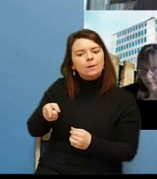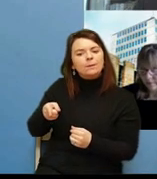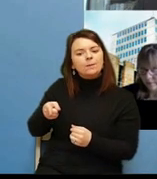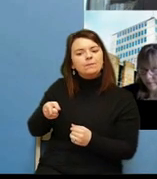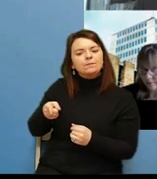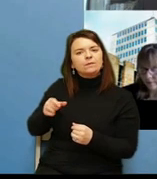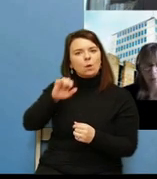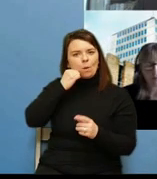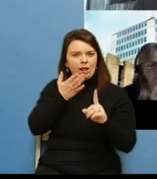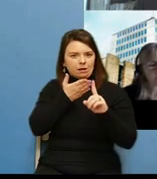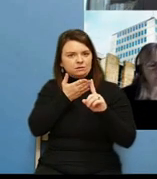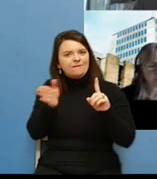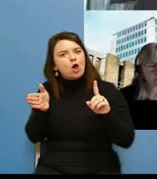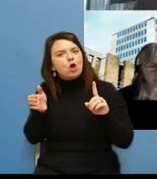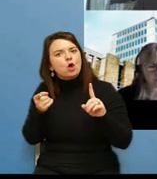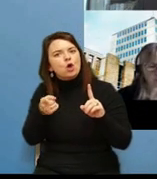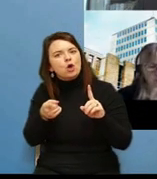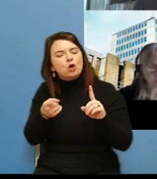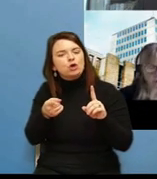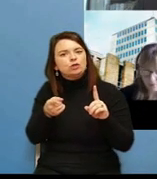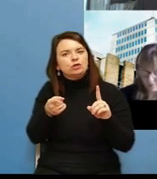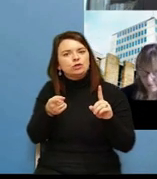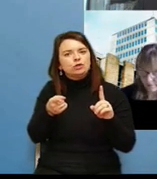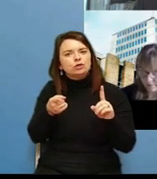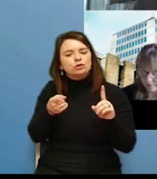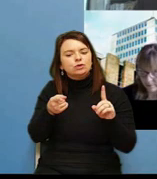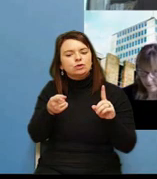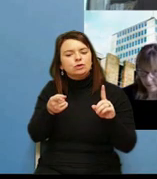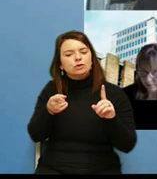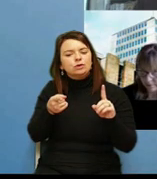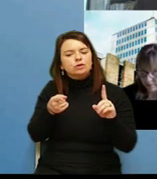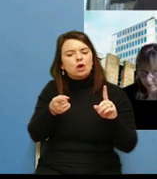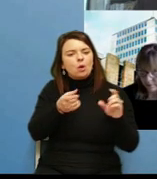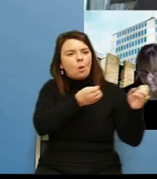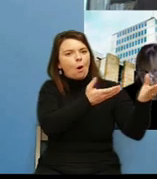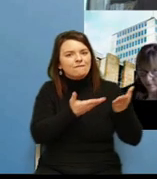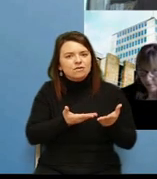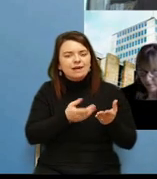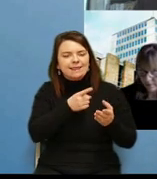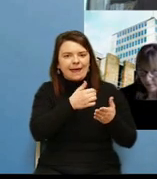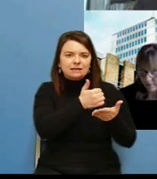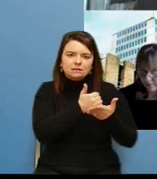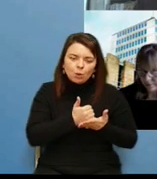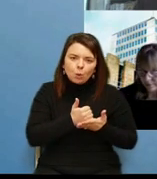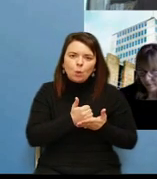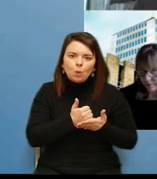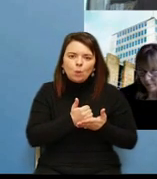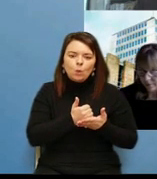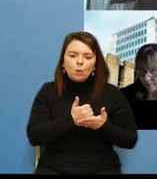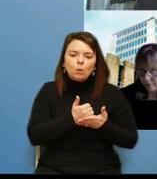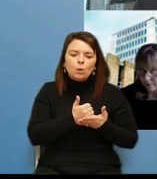whether we've thought about, will it divert some of the activity from the current way of